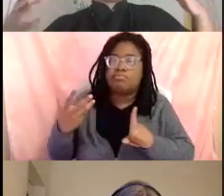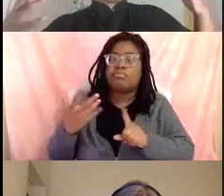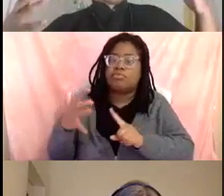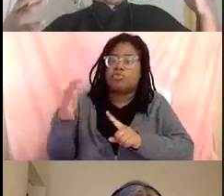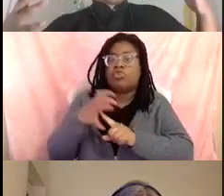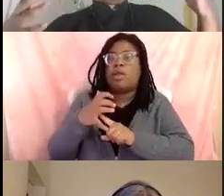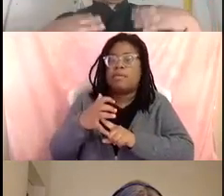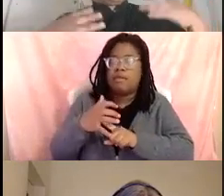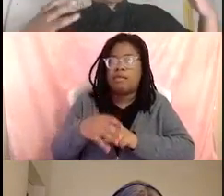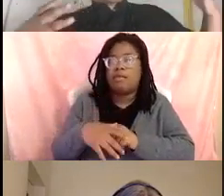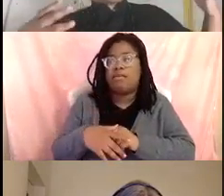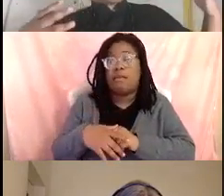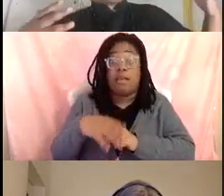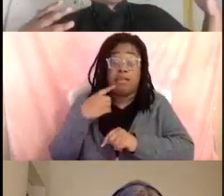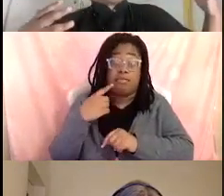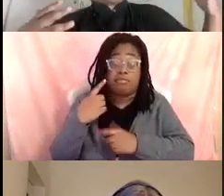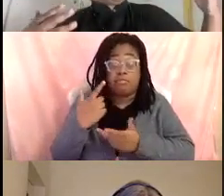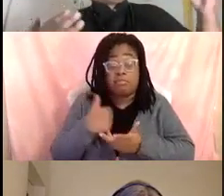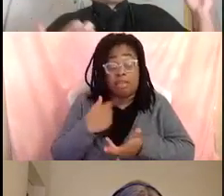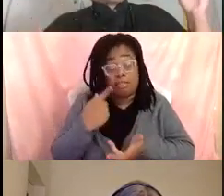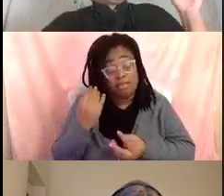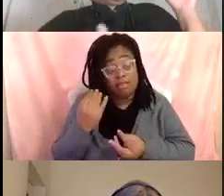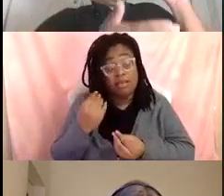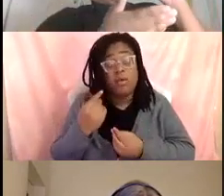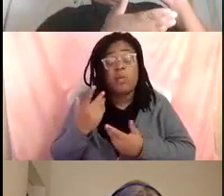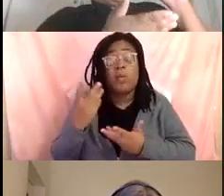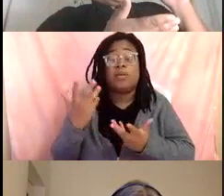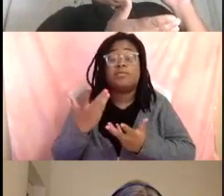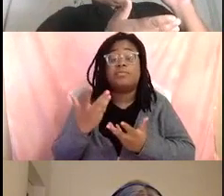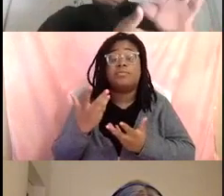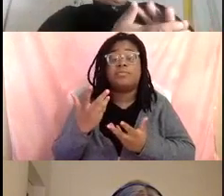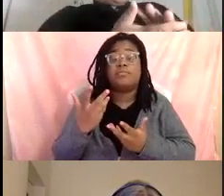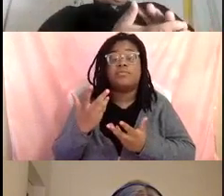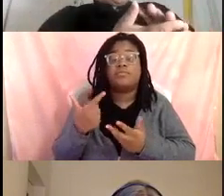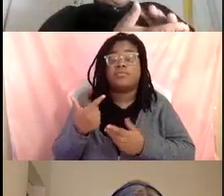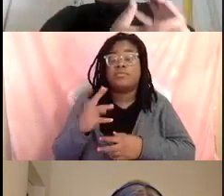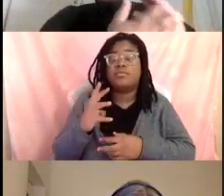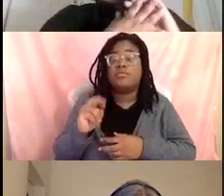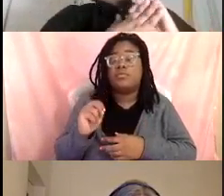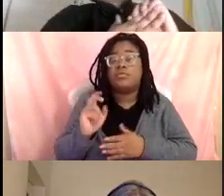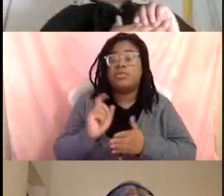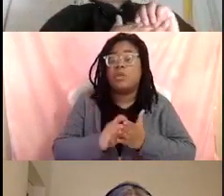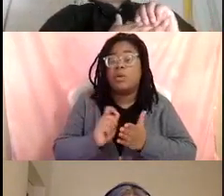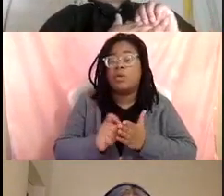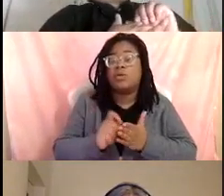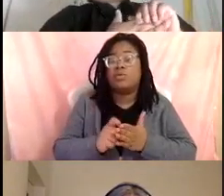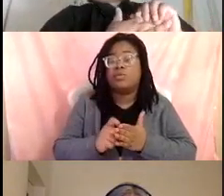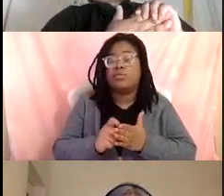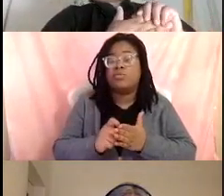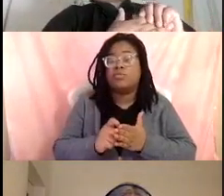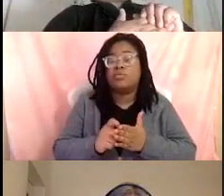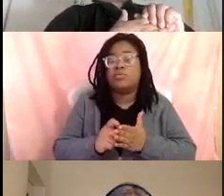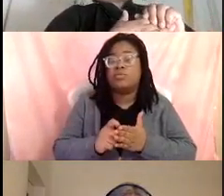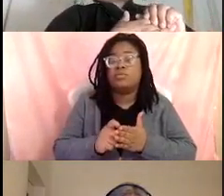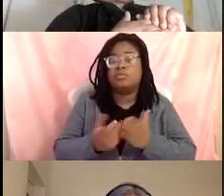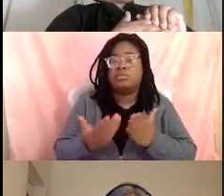championing, I think, what Gwendolyn Brooks wrote almost